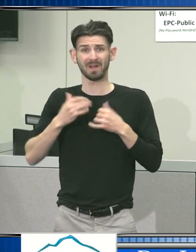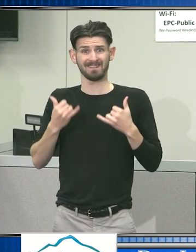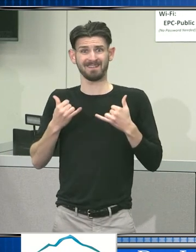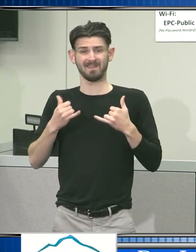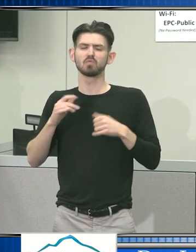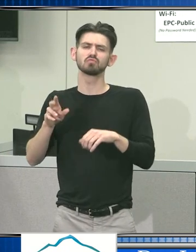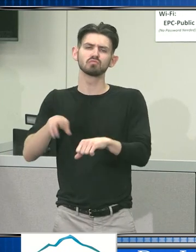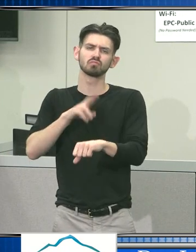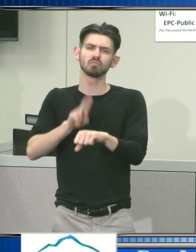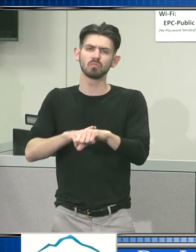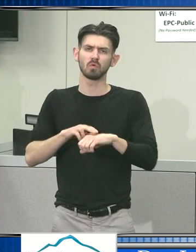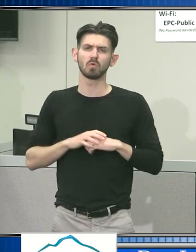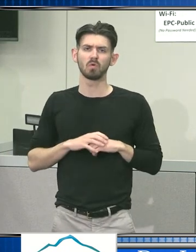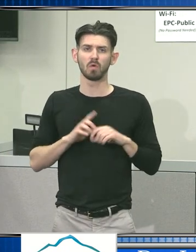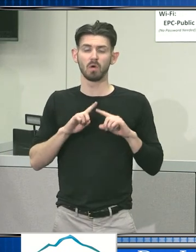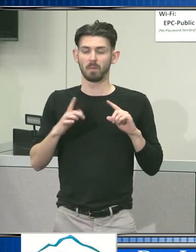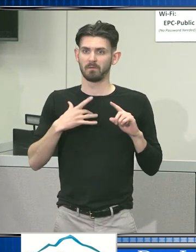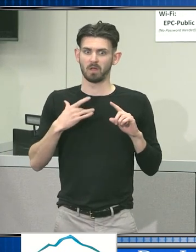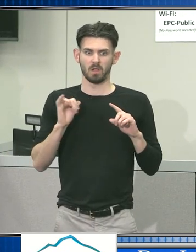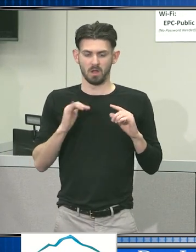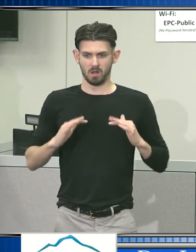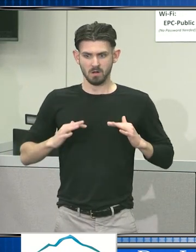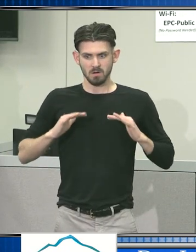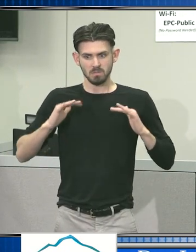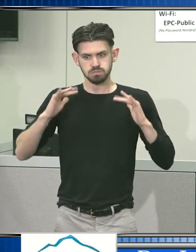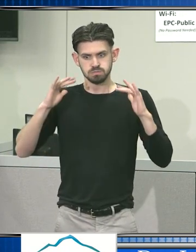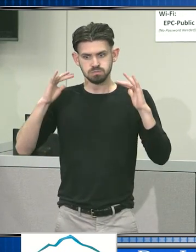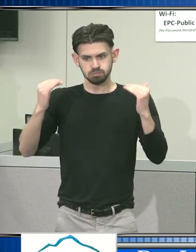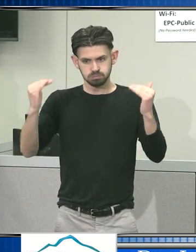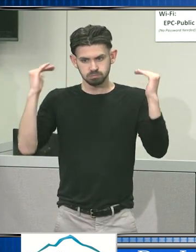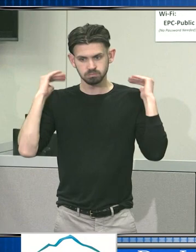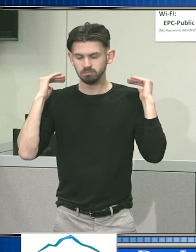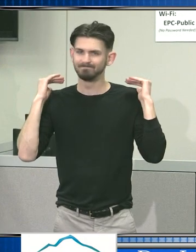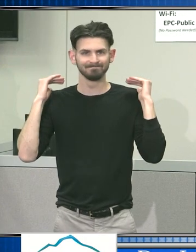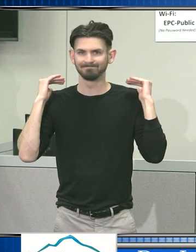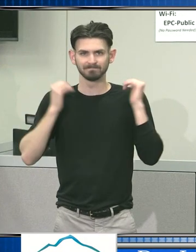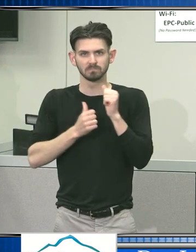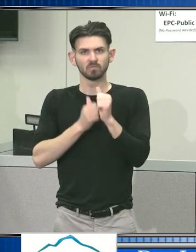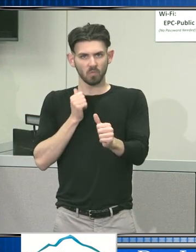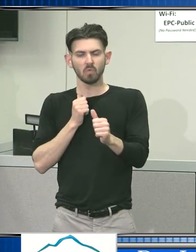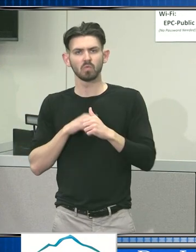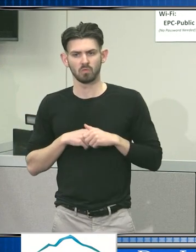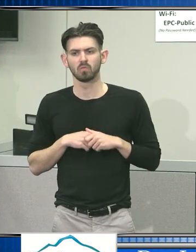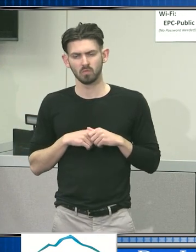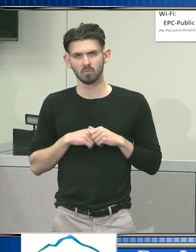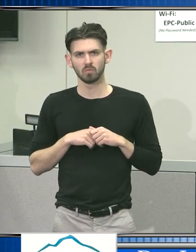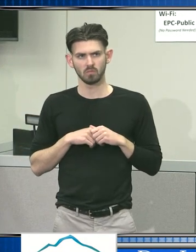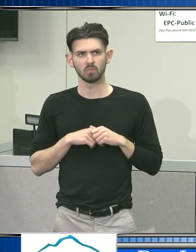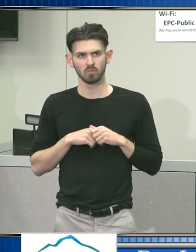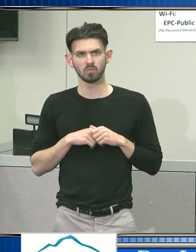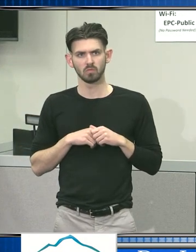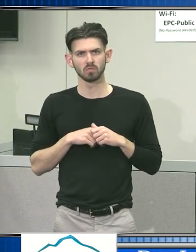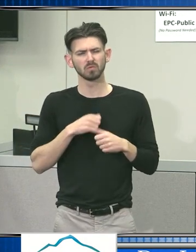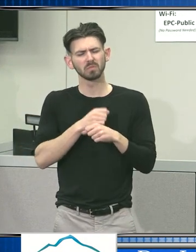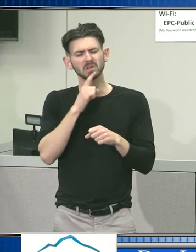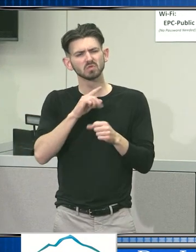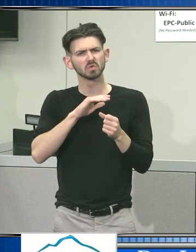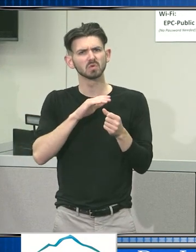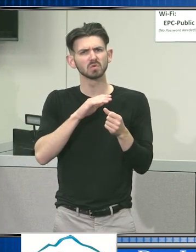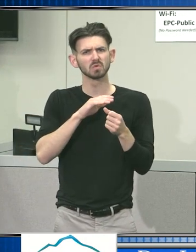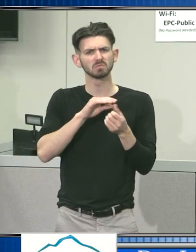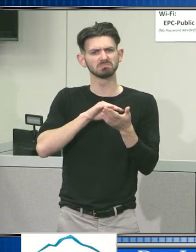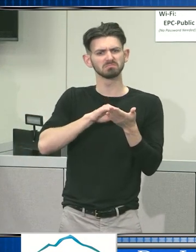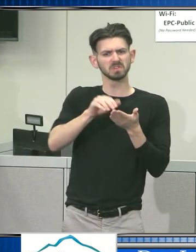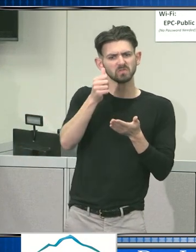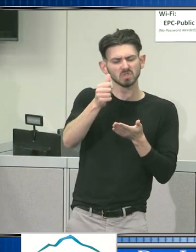want to make sure that it doesn't become overwhelming. So I'd encourage you to give each other grace and extra margin with people you interact with.